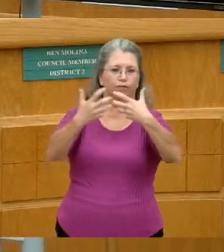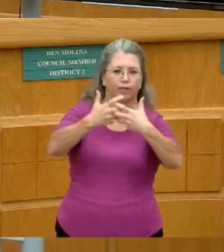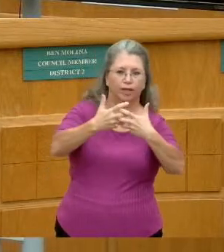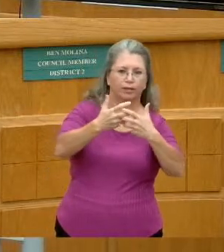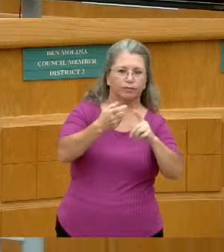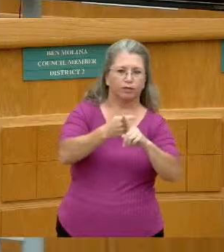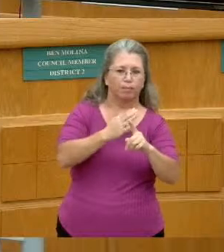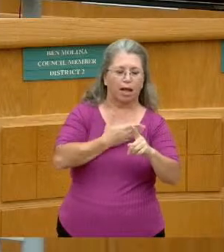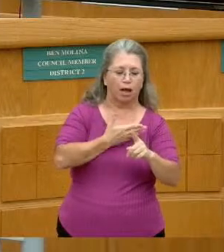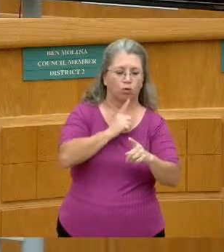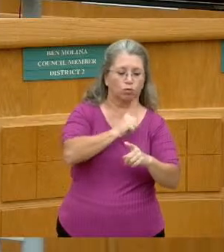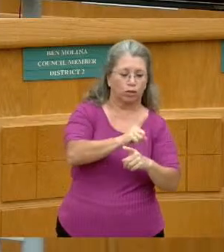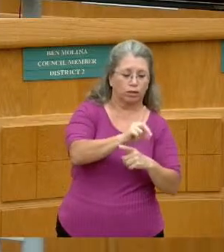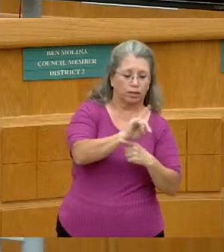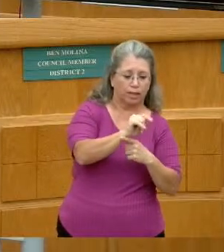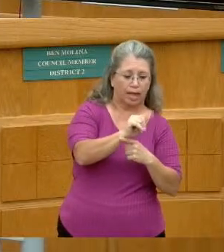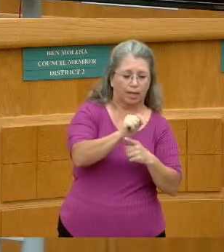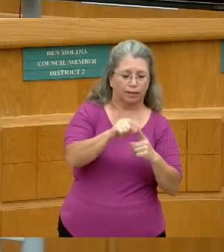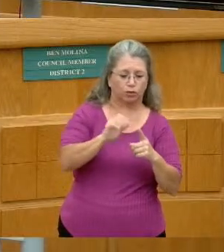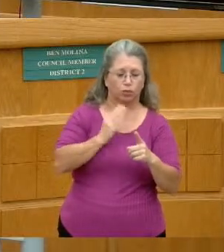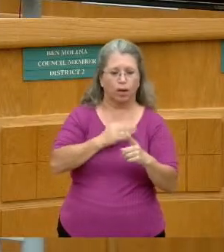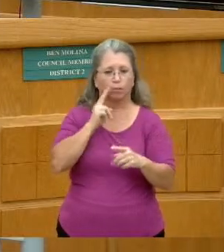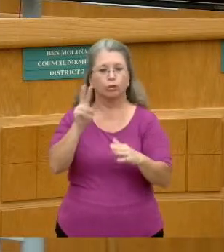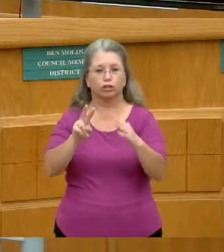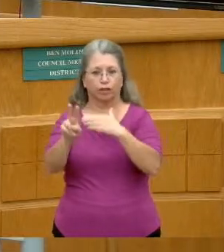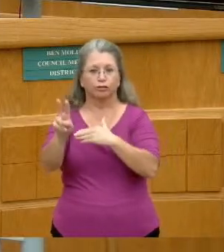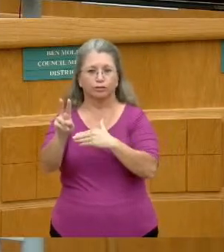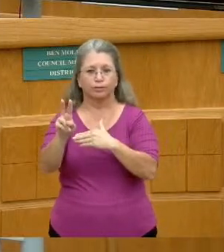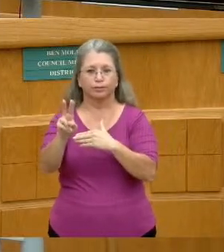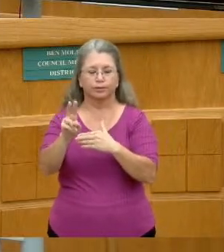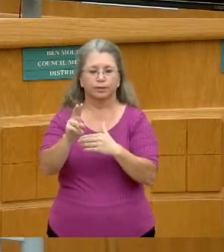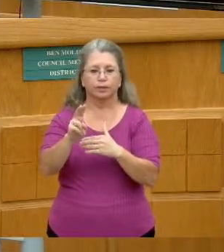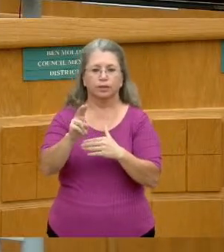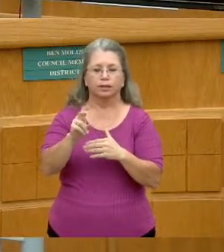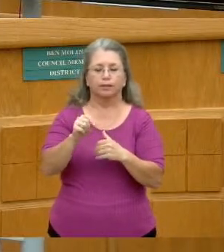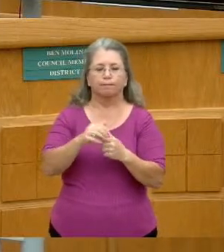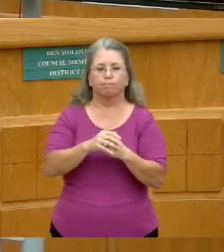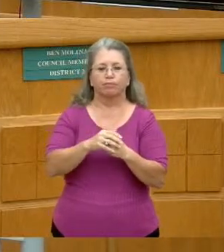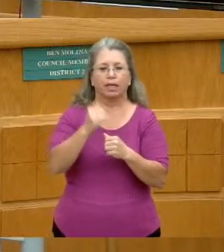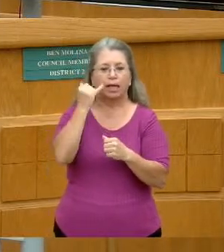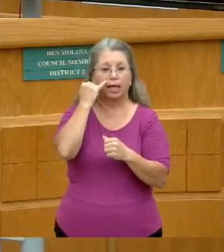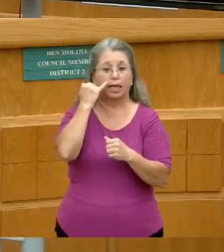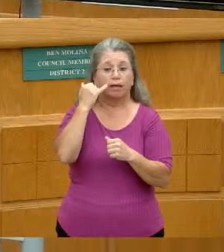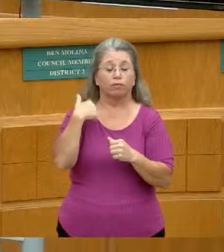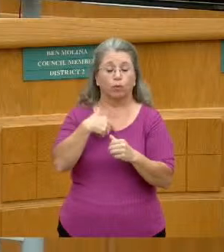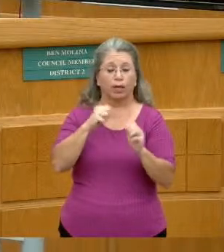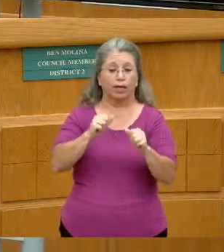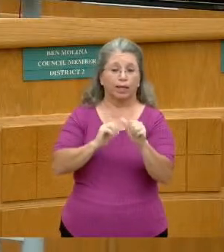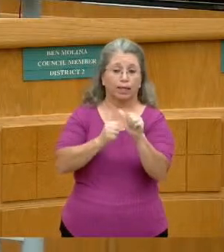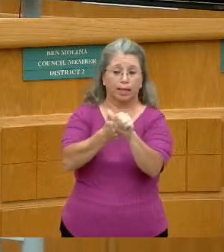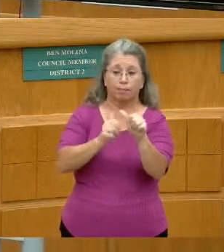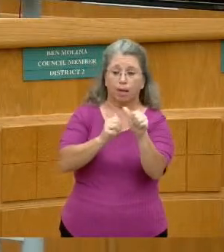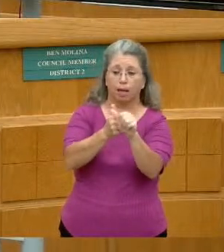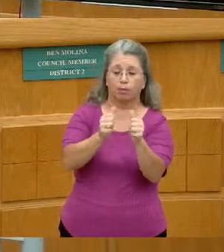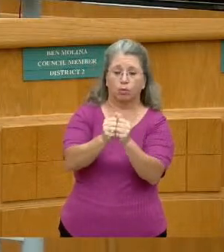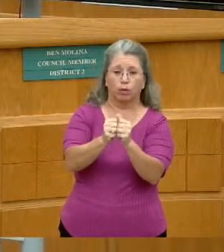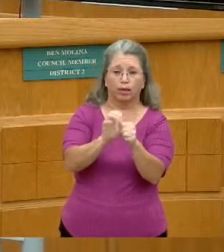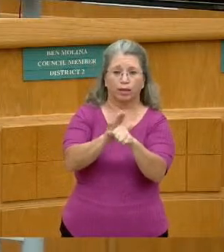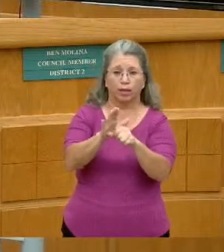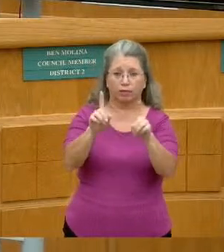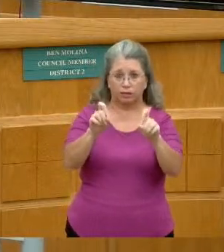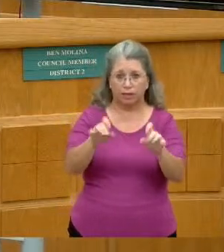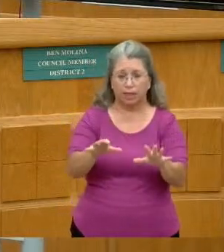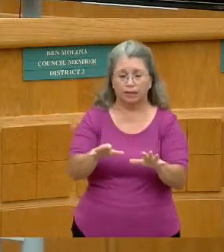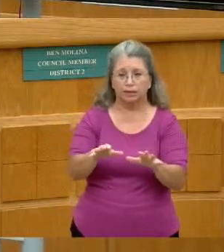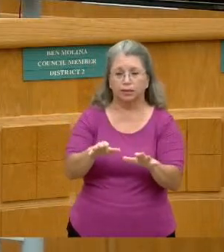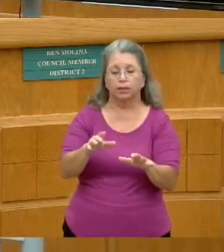we're projected by Sunday on this trend we're on, if the testing capacity can keep up, to have 500